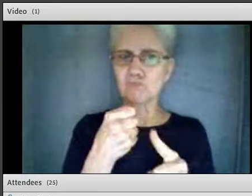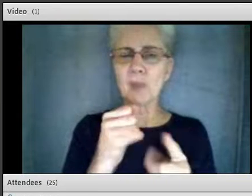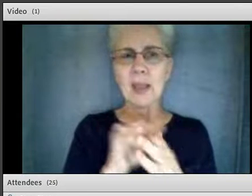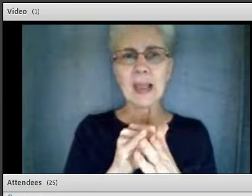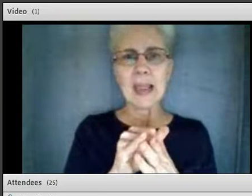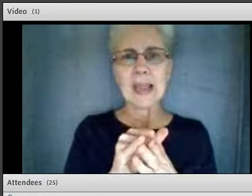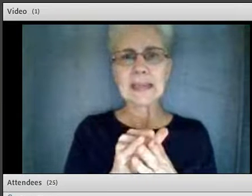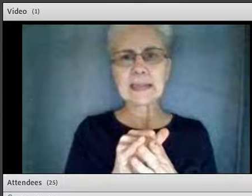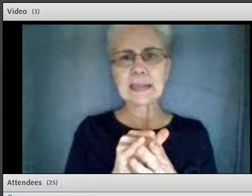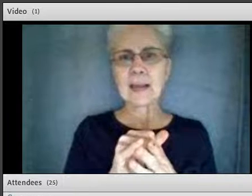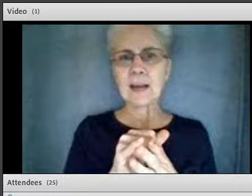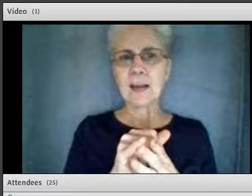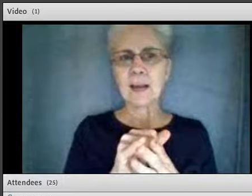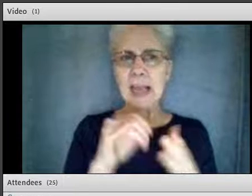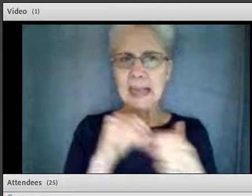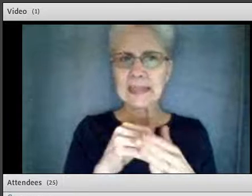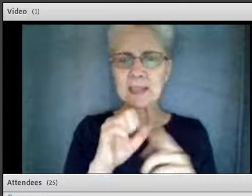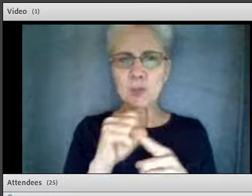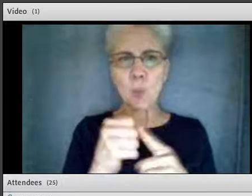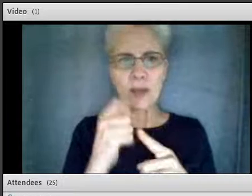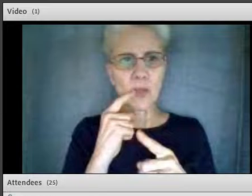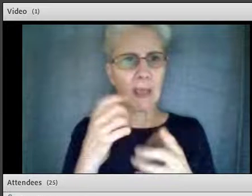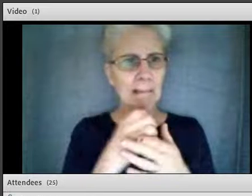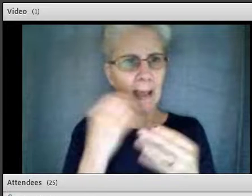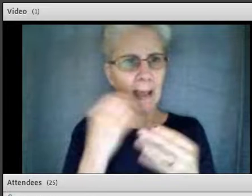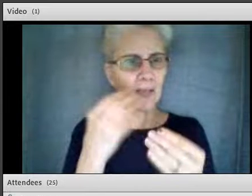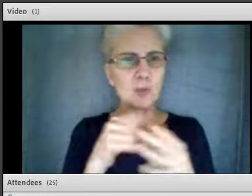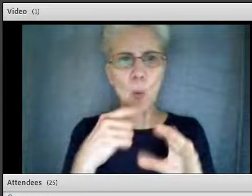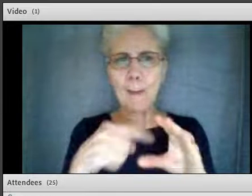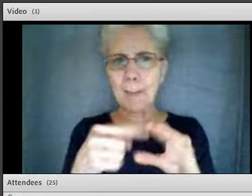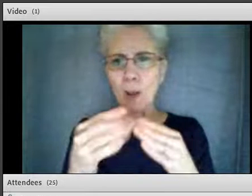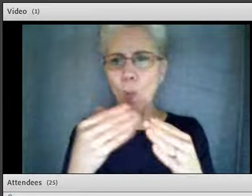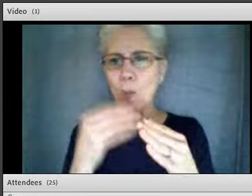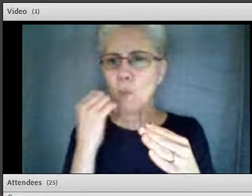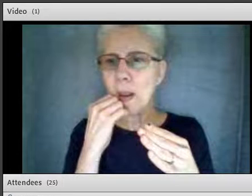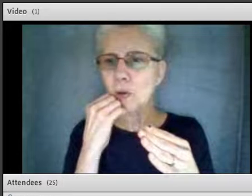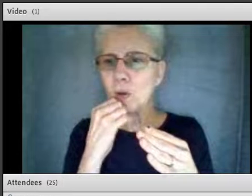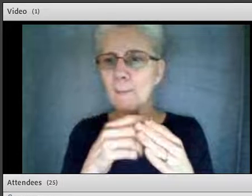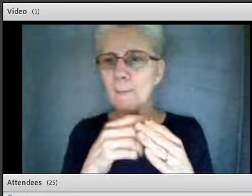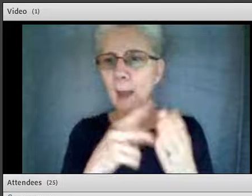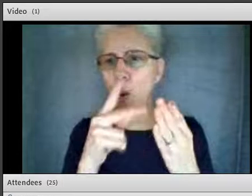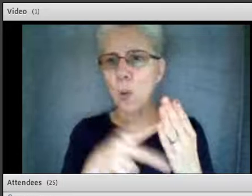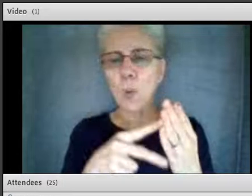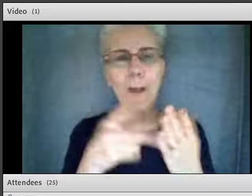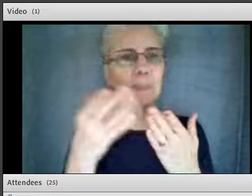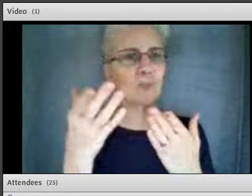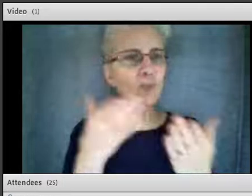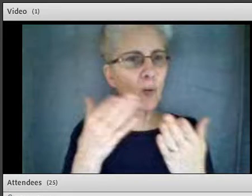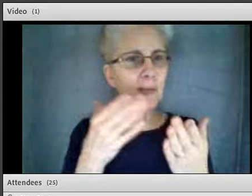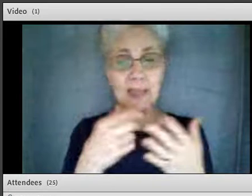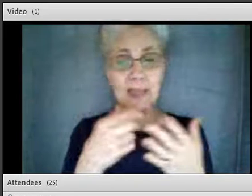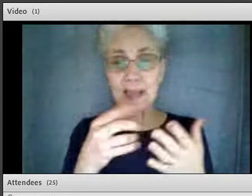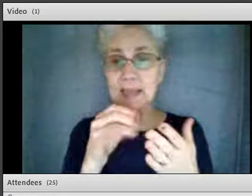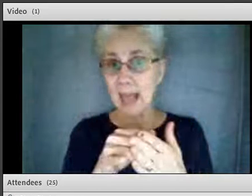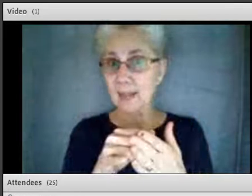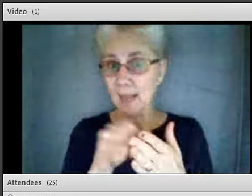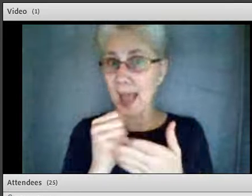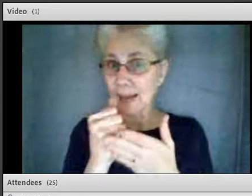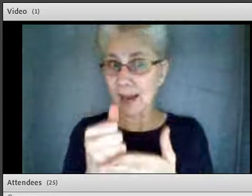they collect stuff, you email them on a regular basis about programs, services, and things and resources.